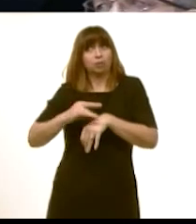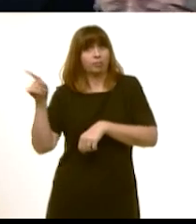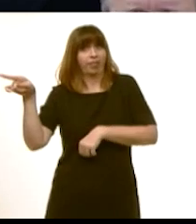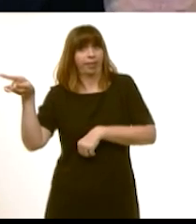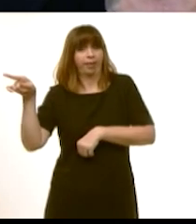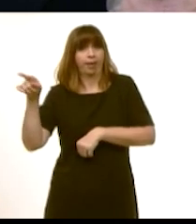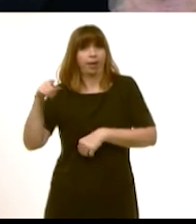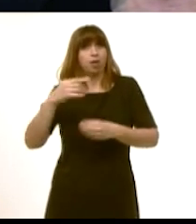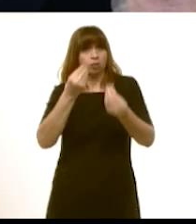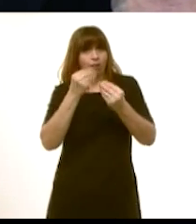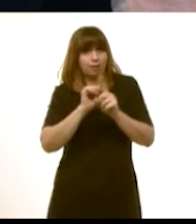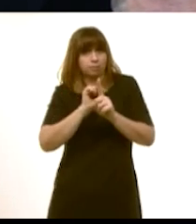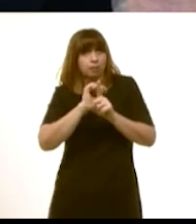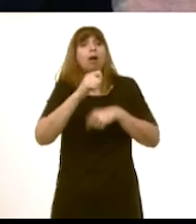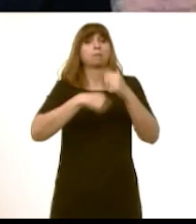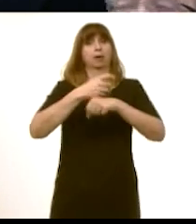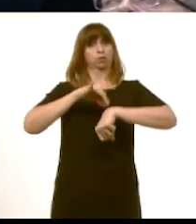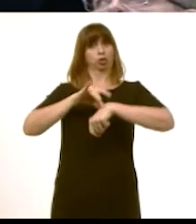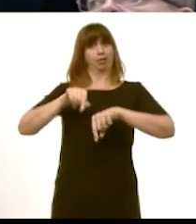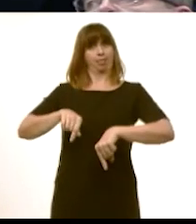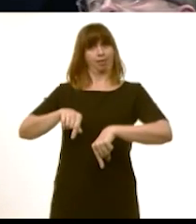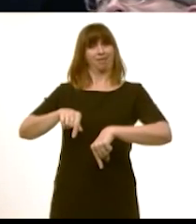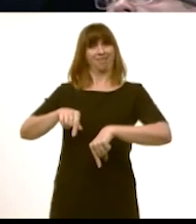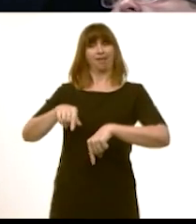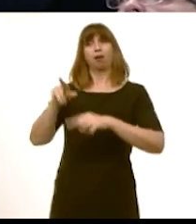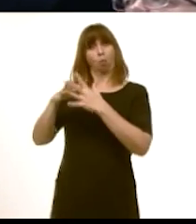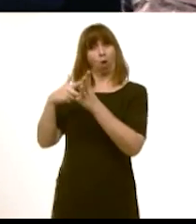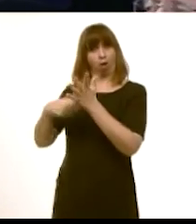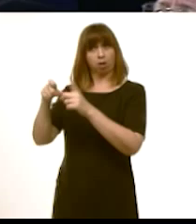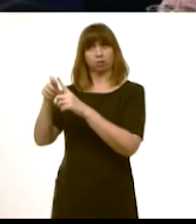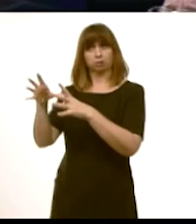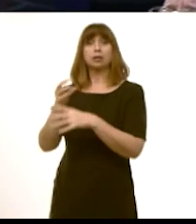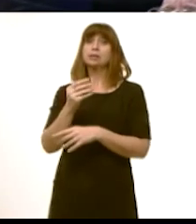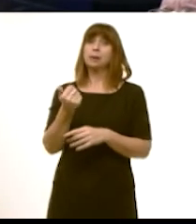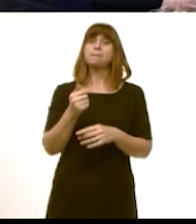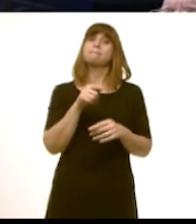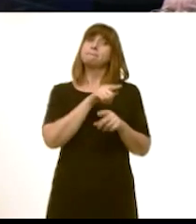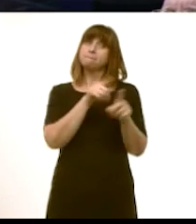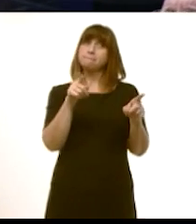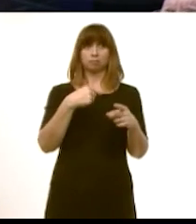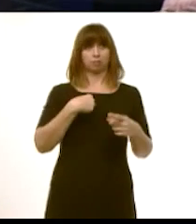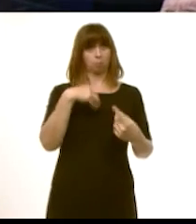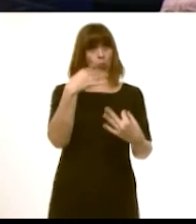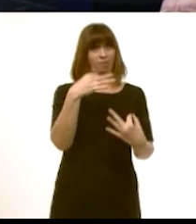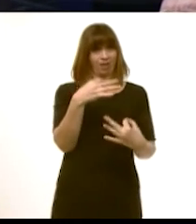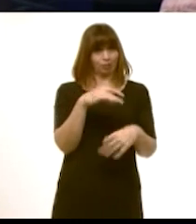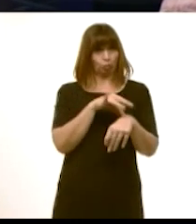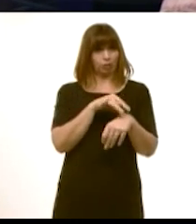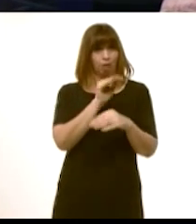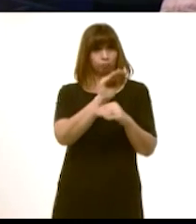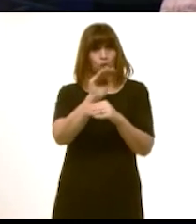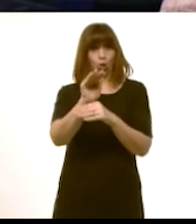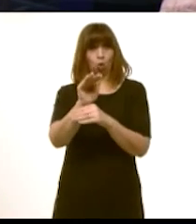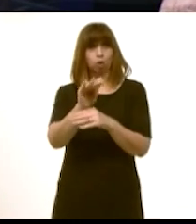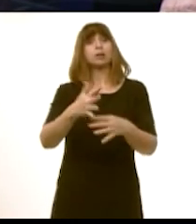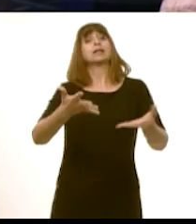UK. I've been approached by some constituents who are not asylum seekers, but they were qualified to practice medicine overseas and are naturalised